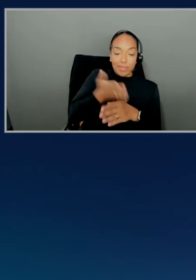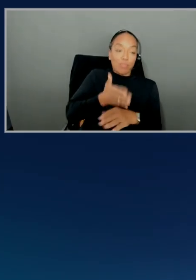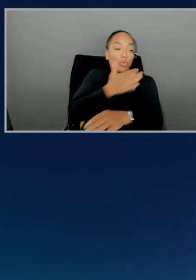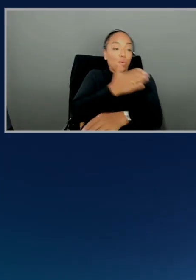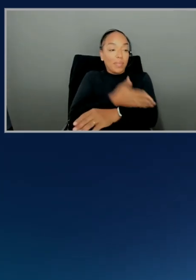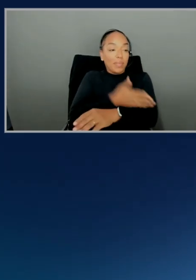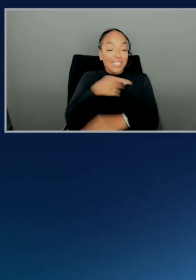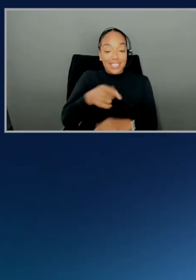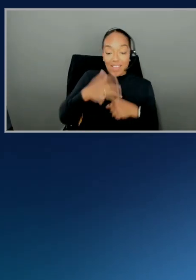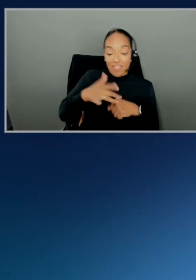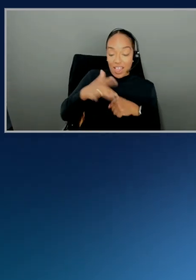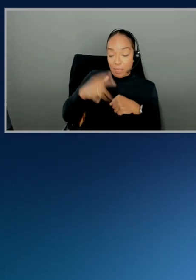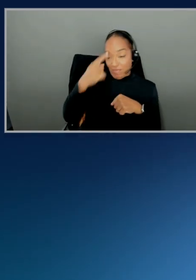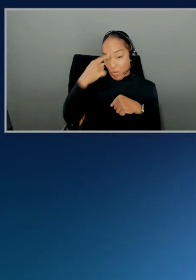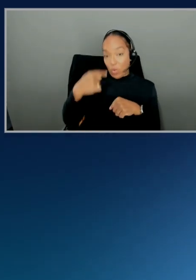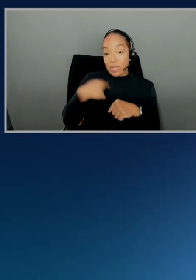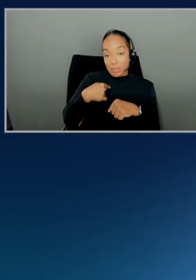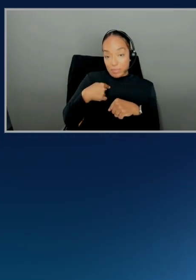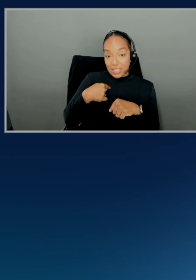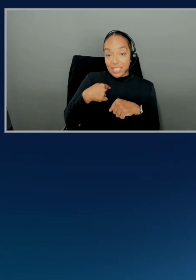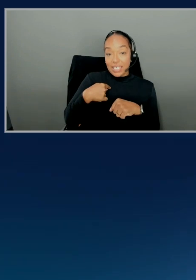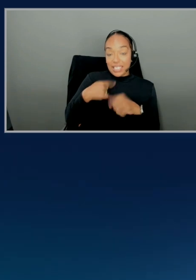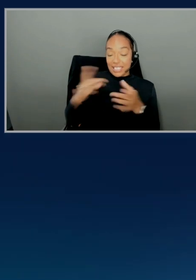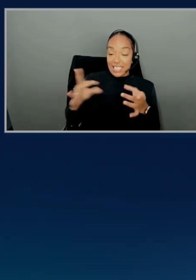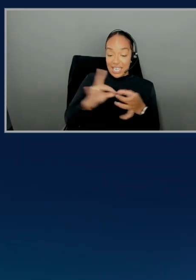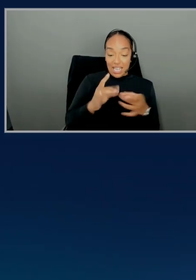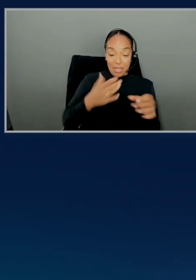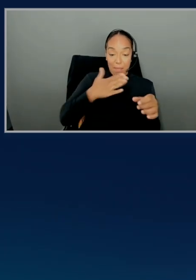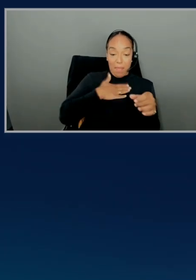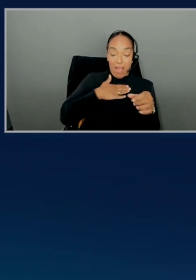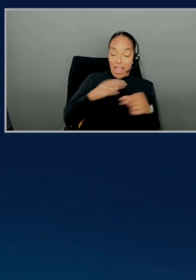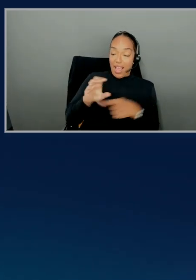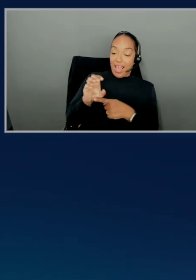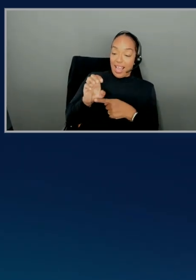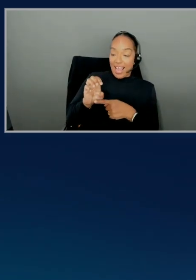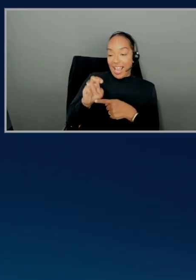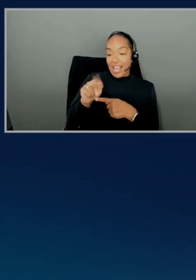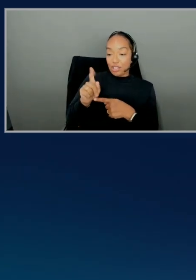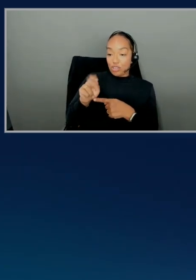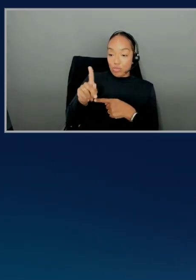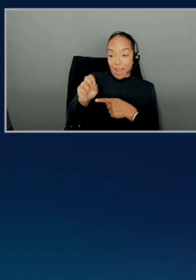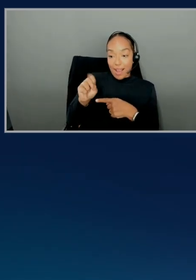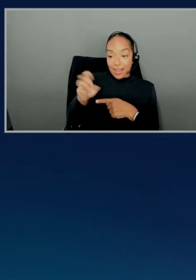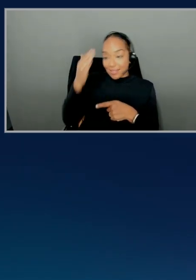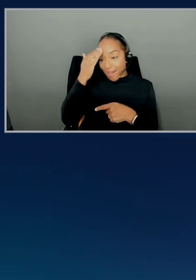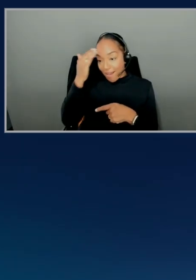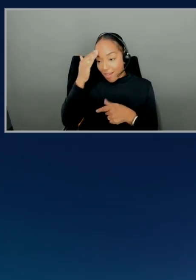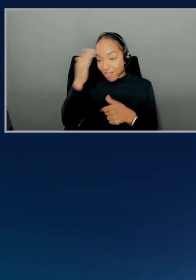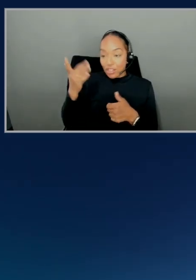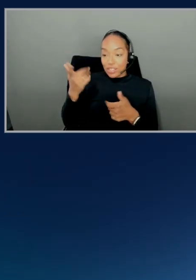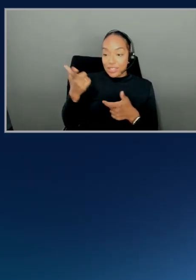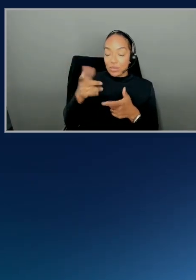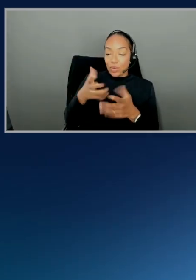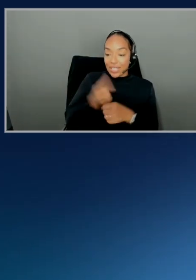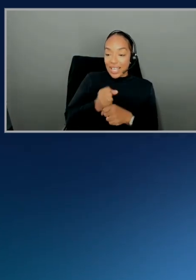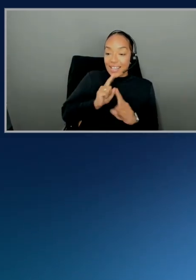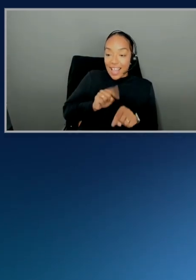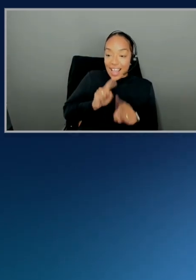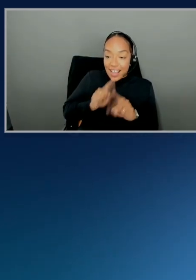available for me. It is connected to my enterprise knowledge, so it's, getting me the answers and grounded in that